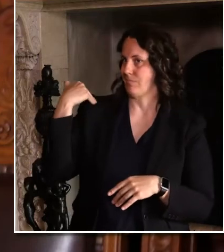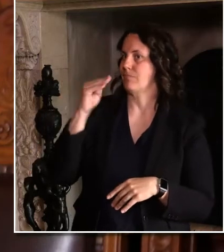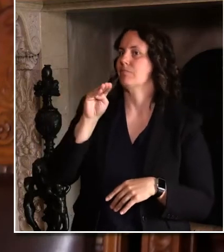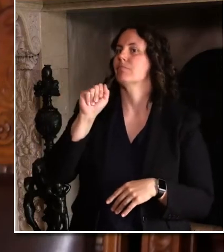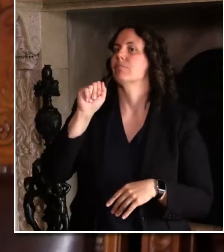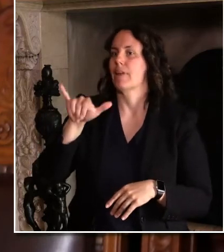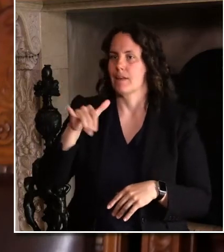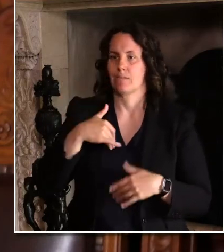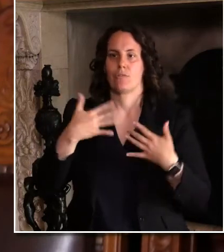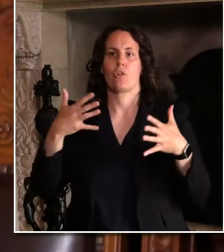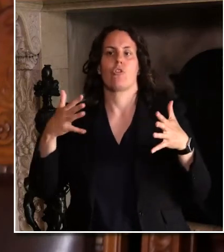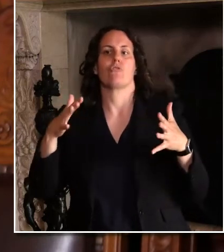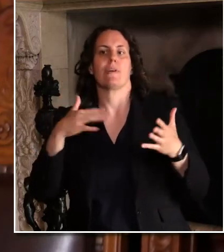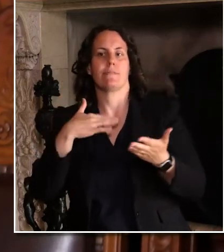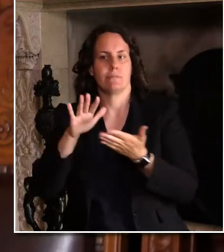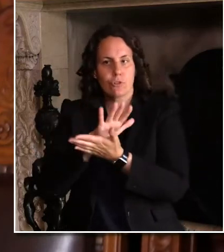critical